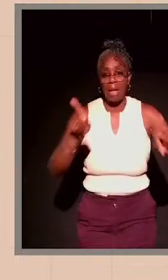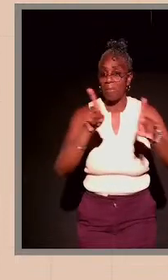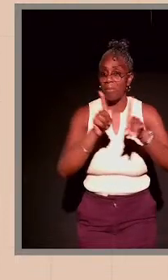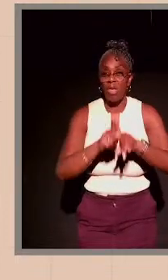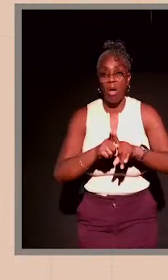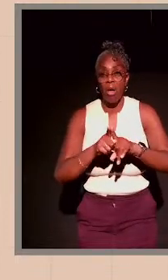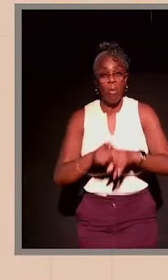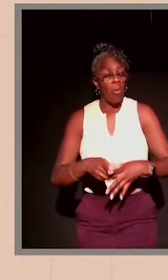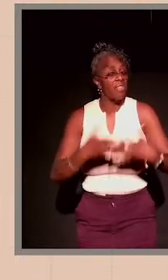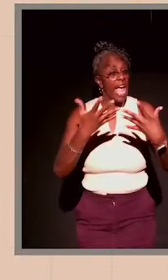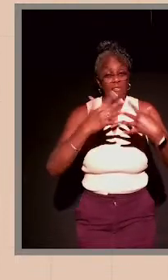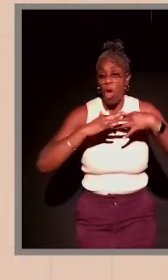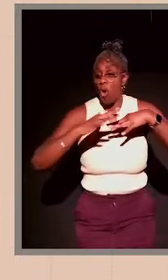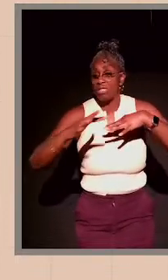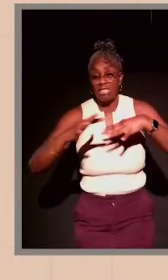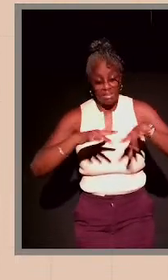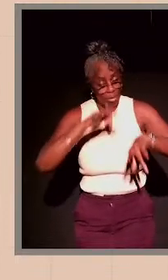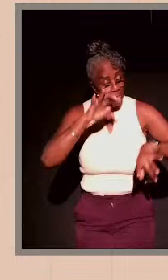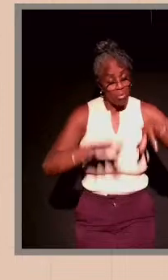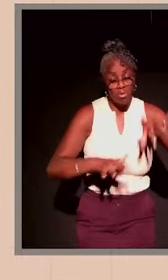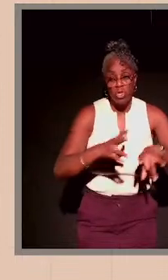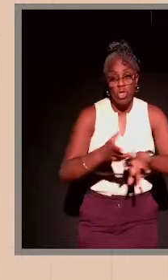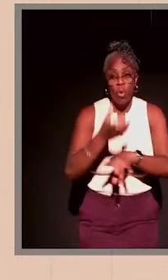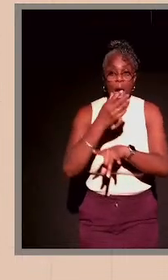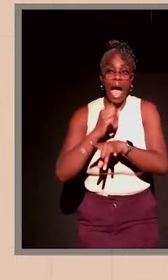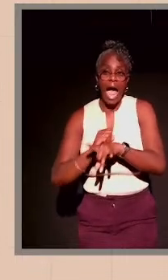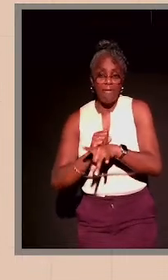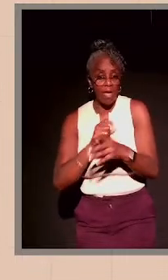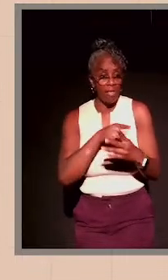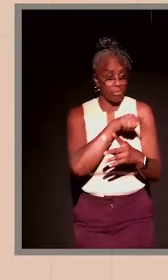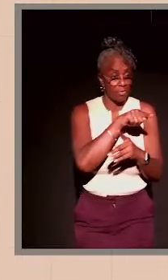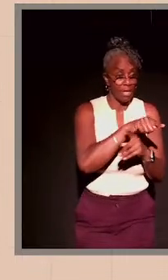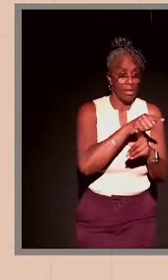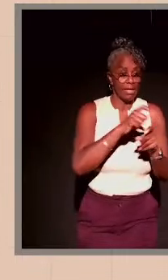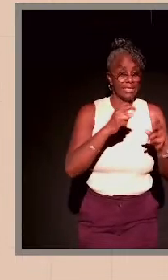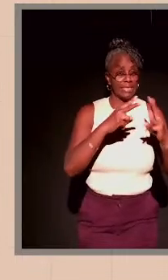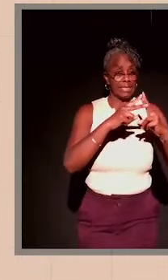whatever oscillator you happen to be using. Double wide has 4.